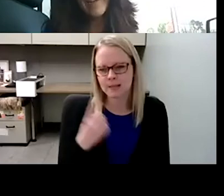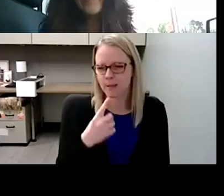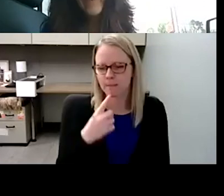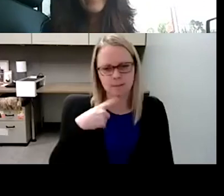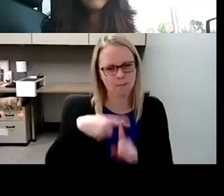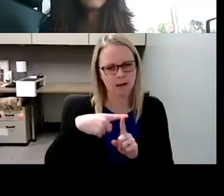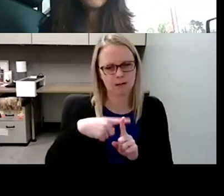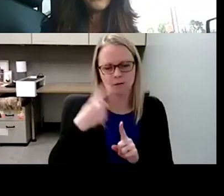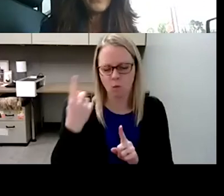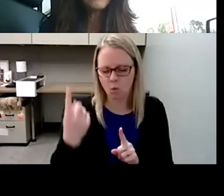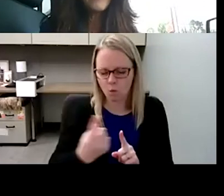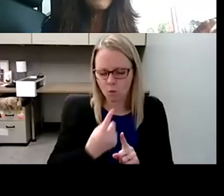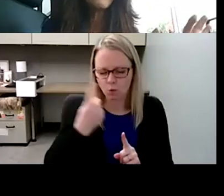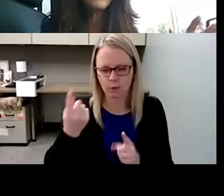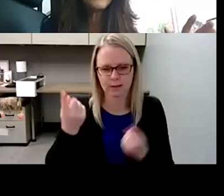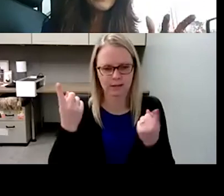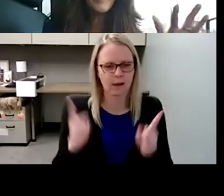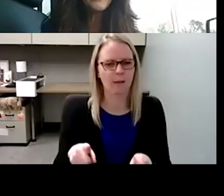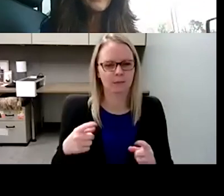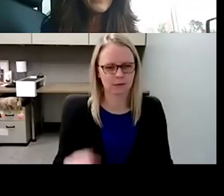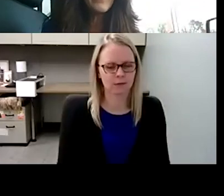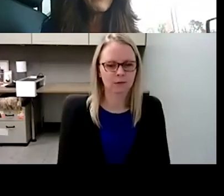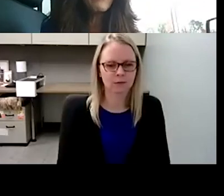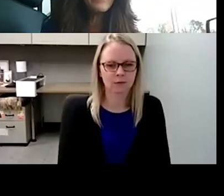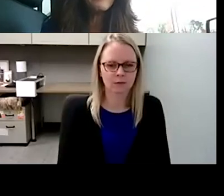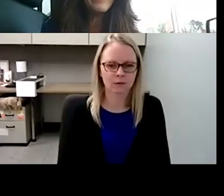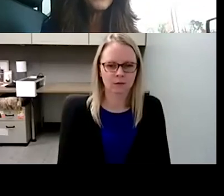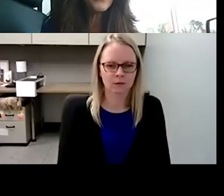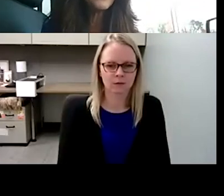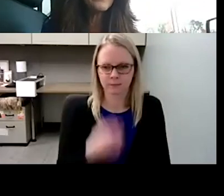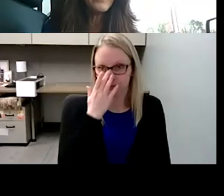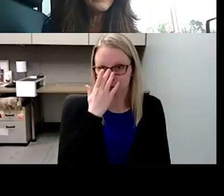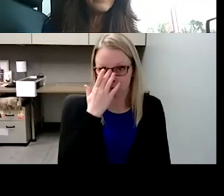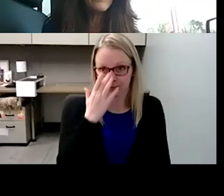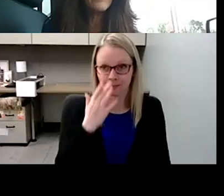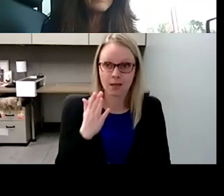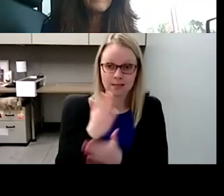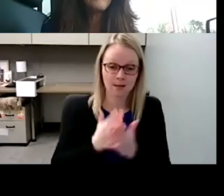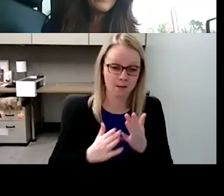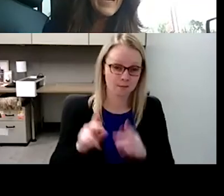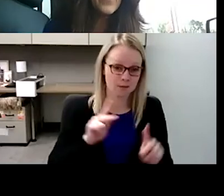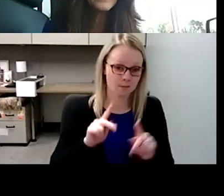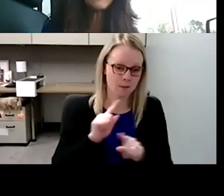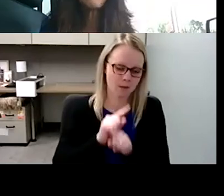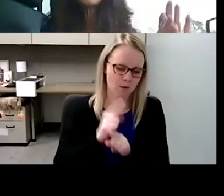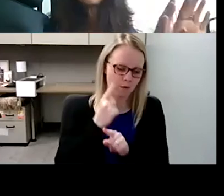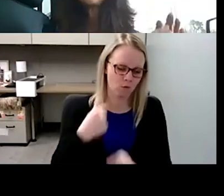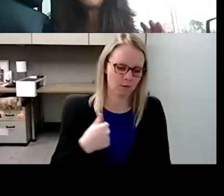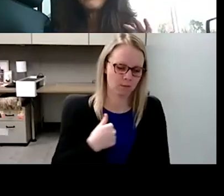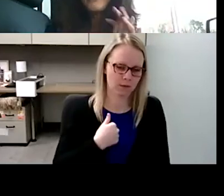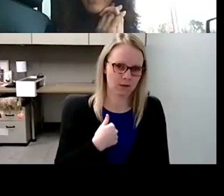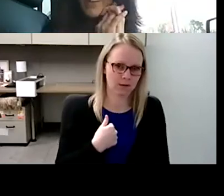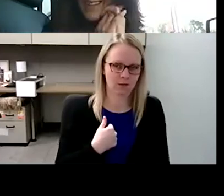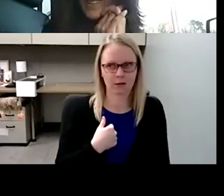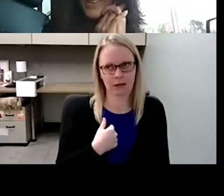every time. So I have certain people that have been mentors for me that are accountant. I'm not going to get into